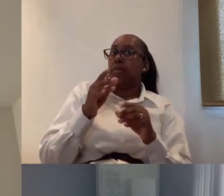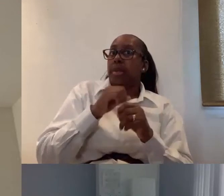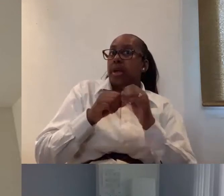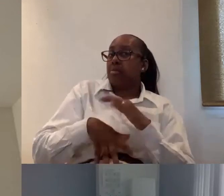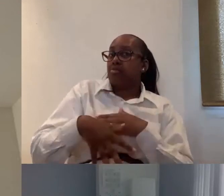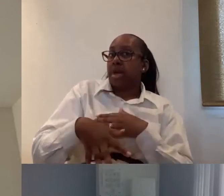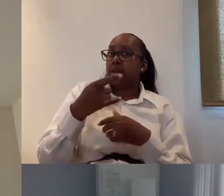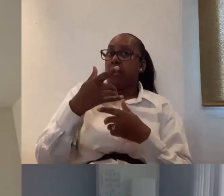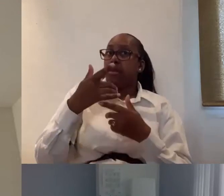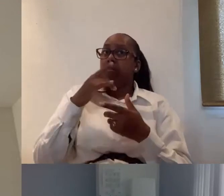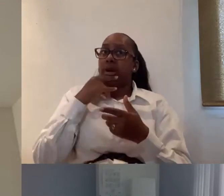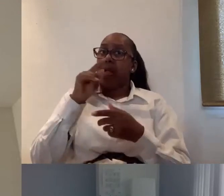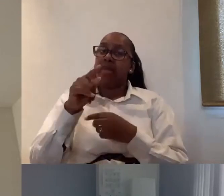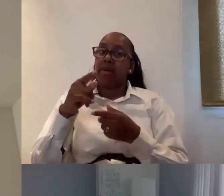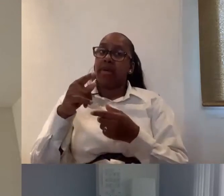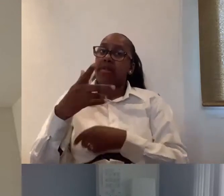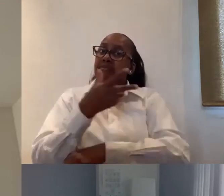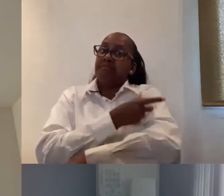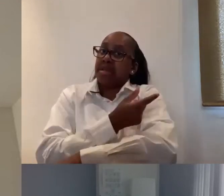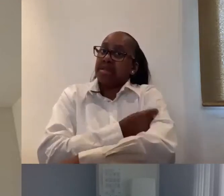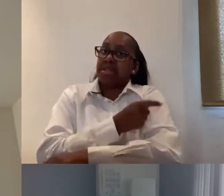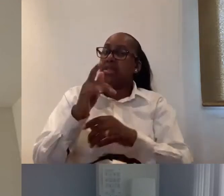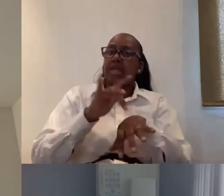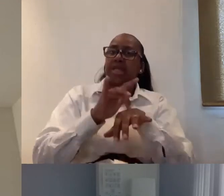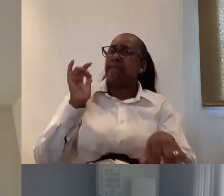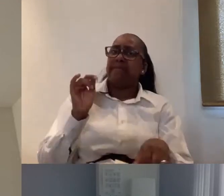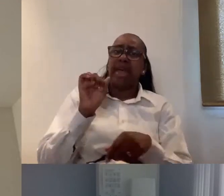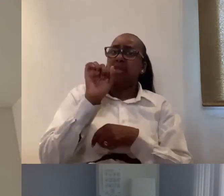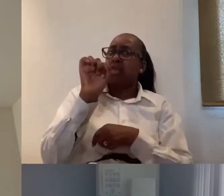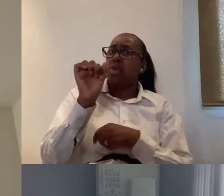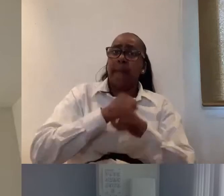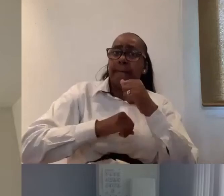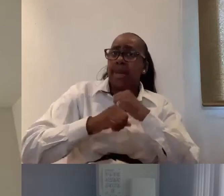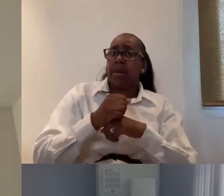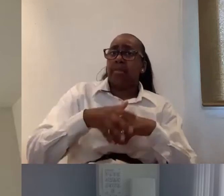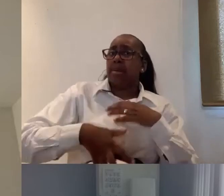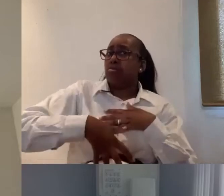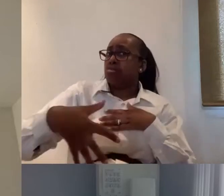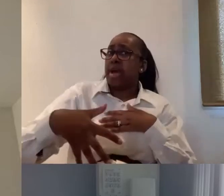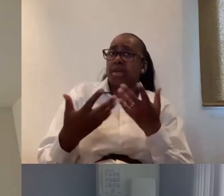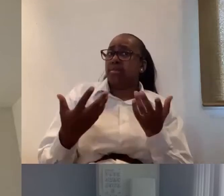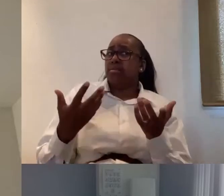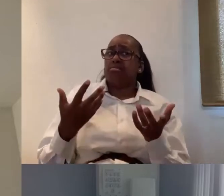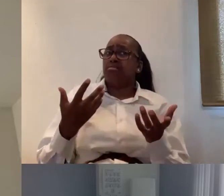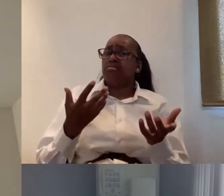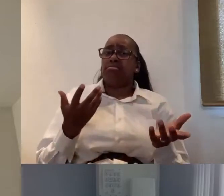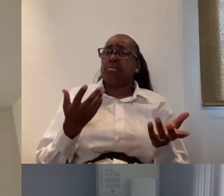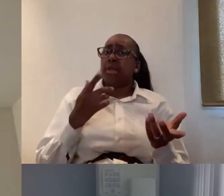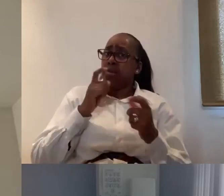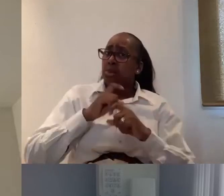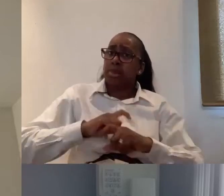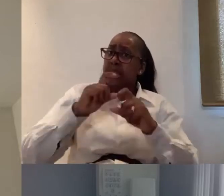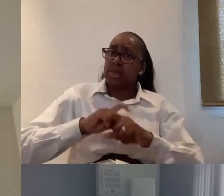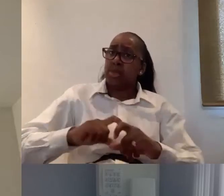vaccine. The vaccine does not affect your fertility in any way, shape or form, and you should continue